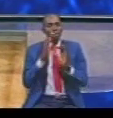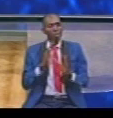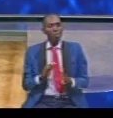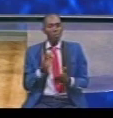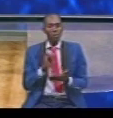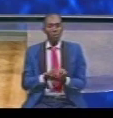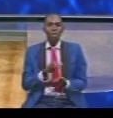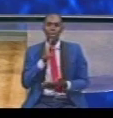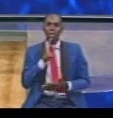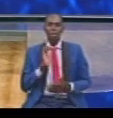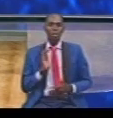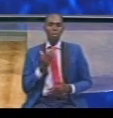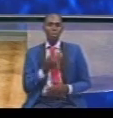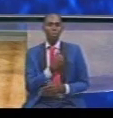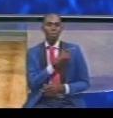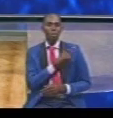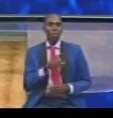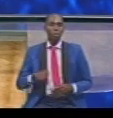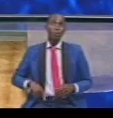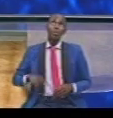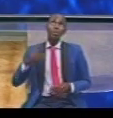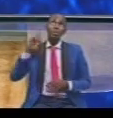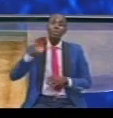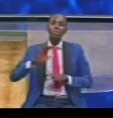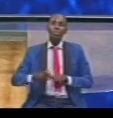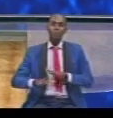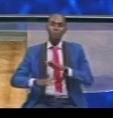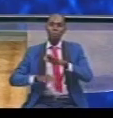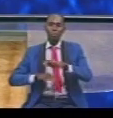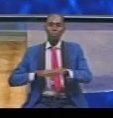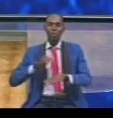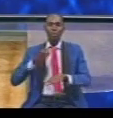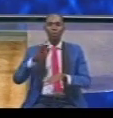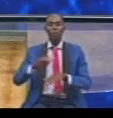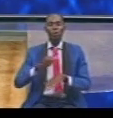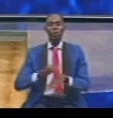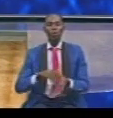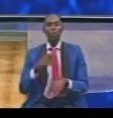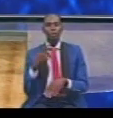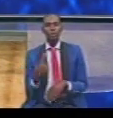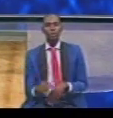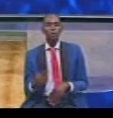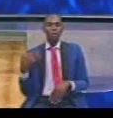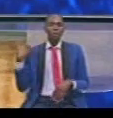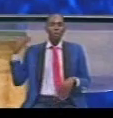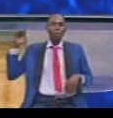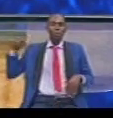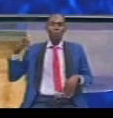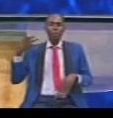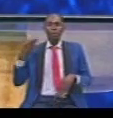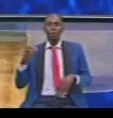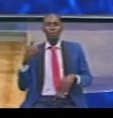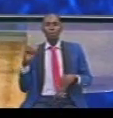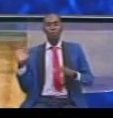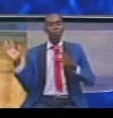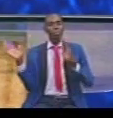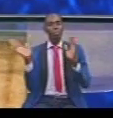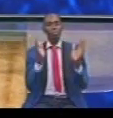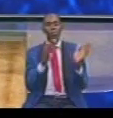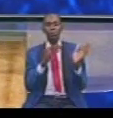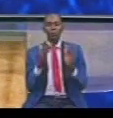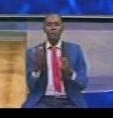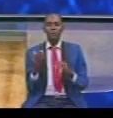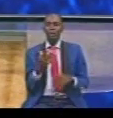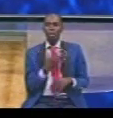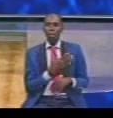Lord. He walketh upon the wings of the wind. And